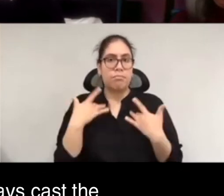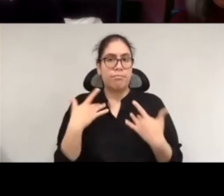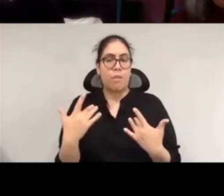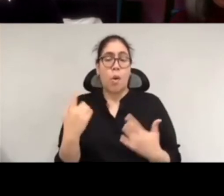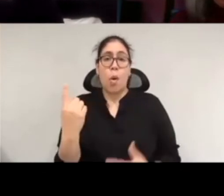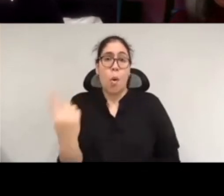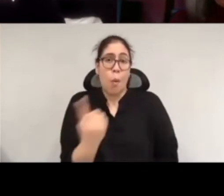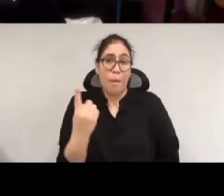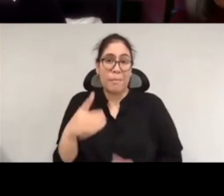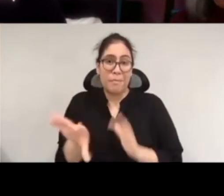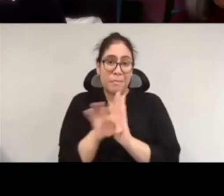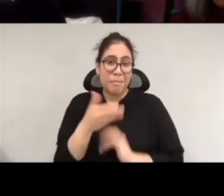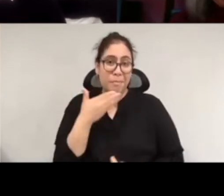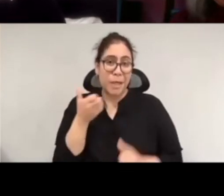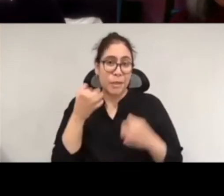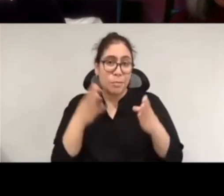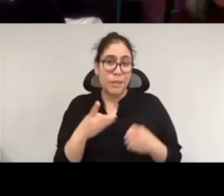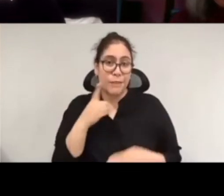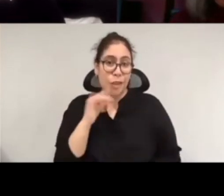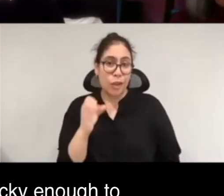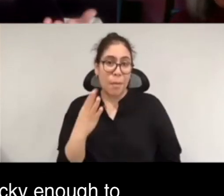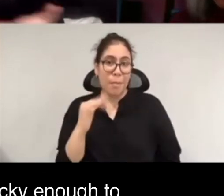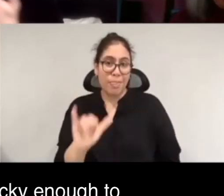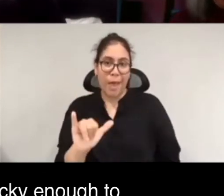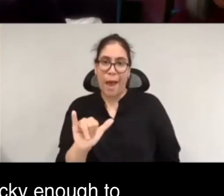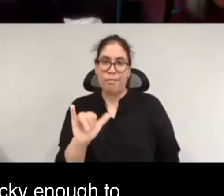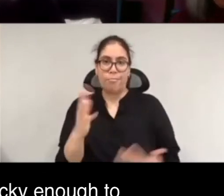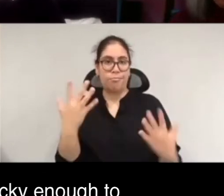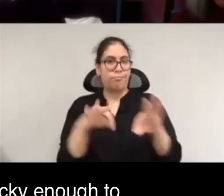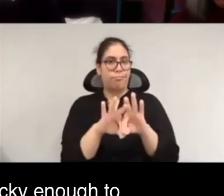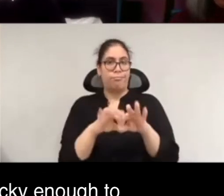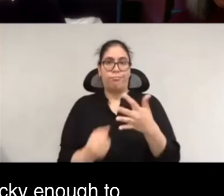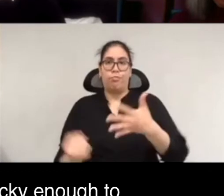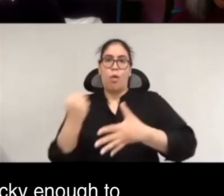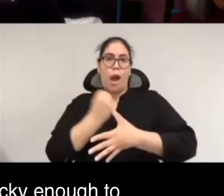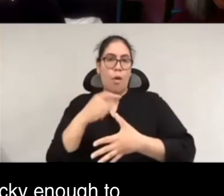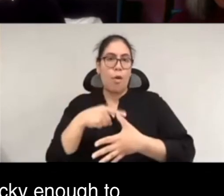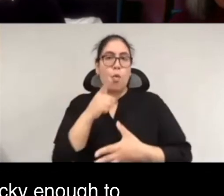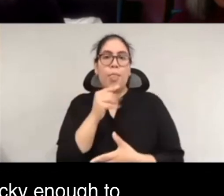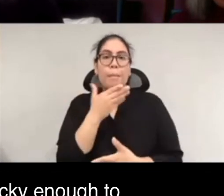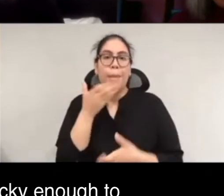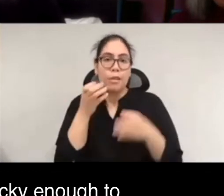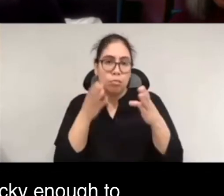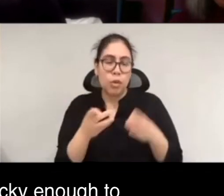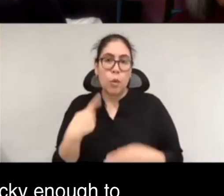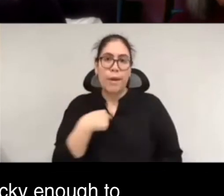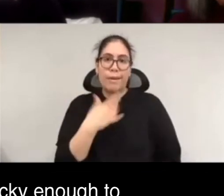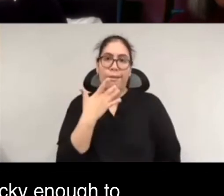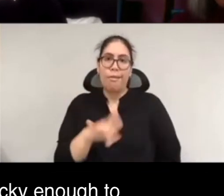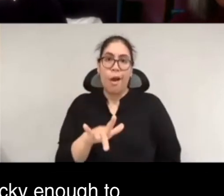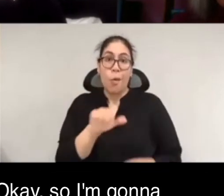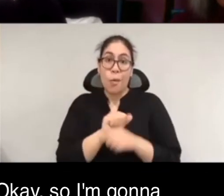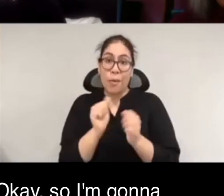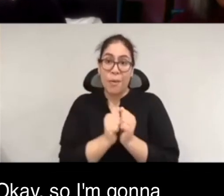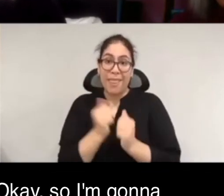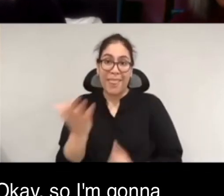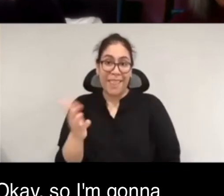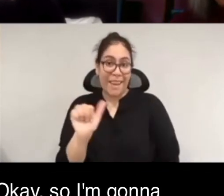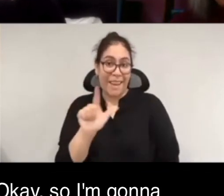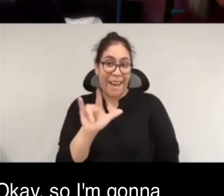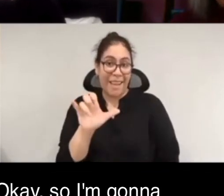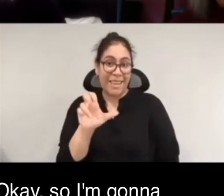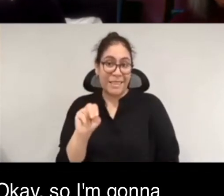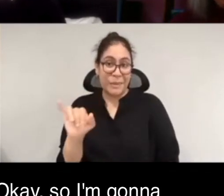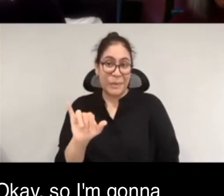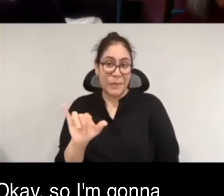job. That's the bottom line. And yeah, we've been lucky enough to work with Allison as well. Okay,